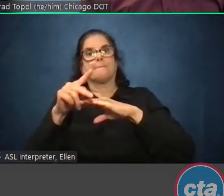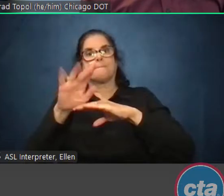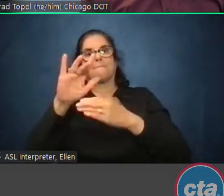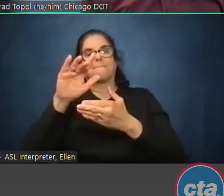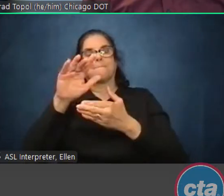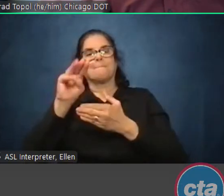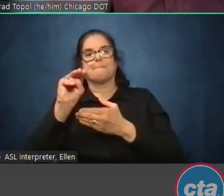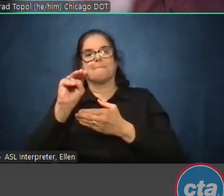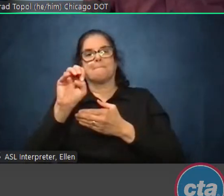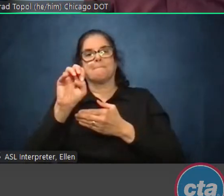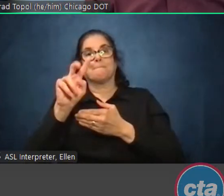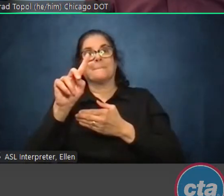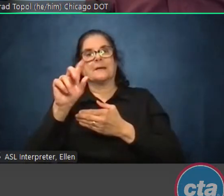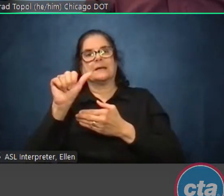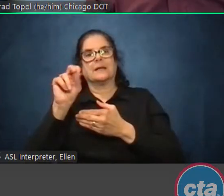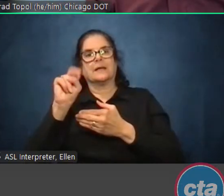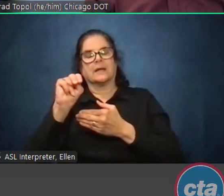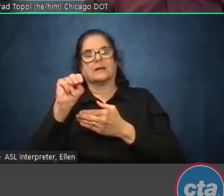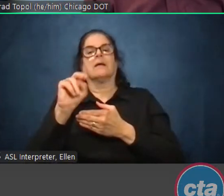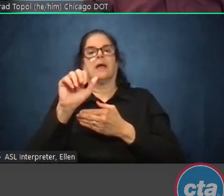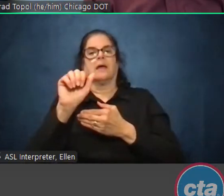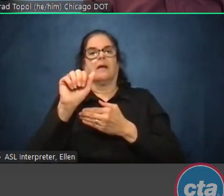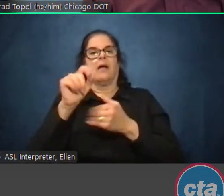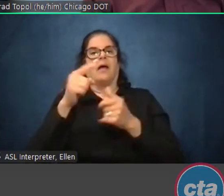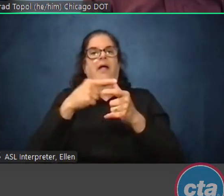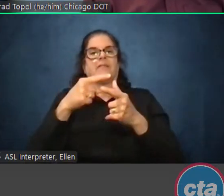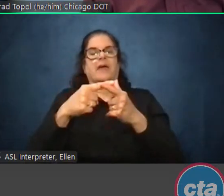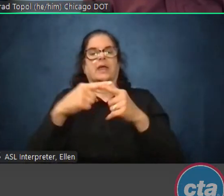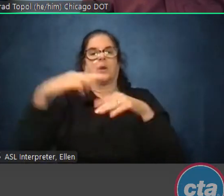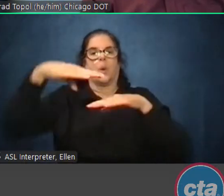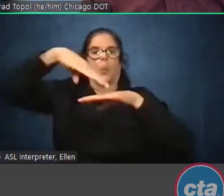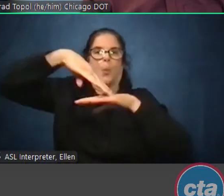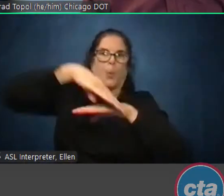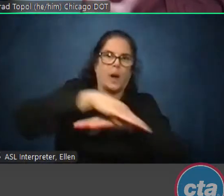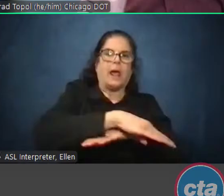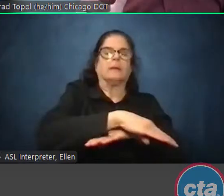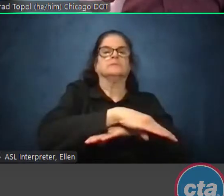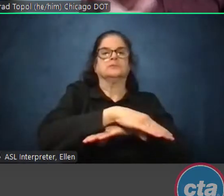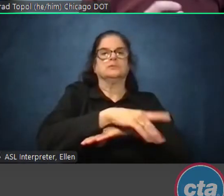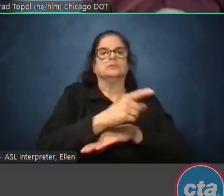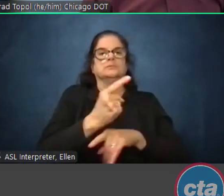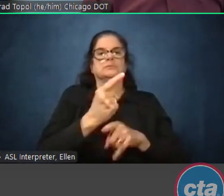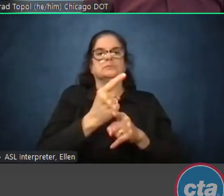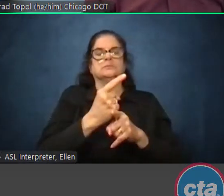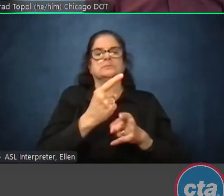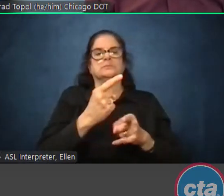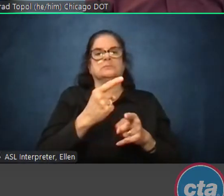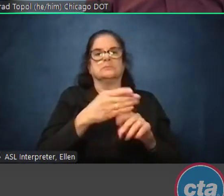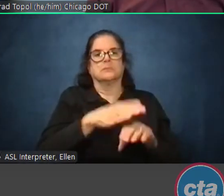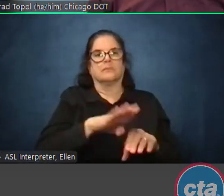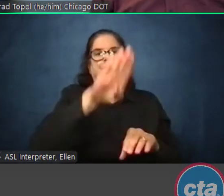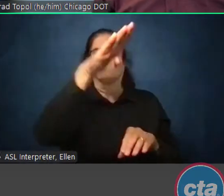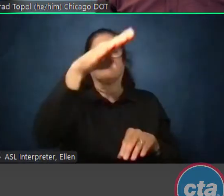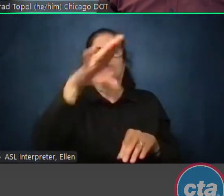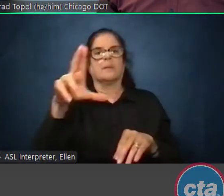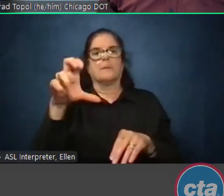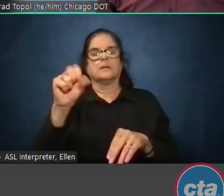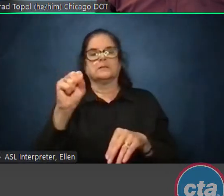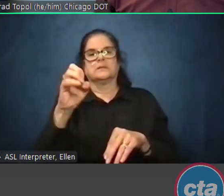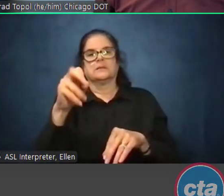have ramps, ADA ramps that drop you down to that street level bike lane and then bring you back up into that bus stop